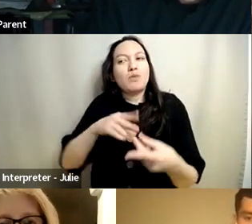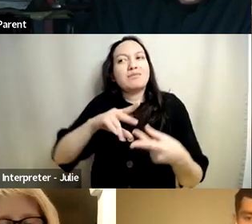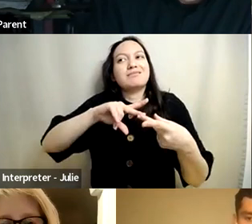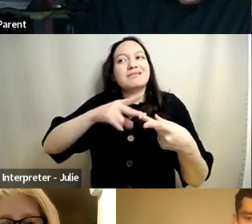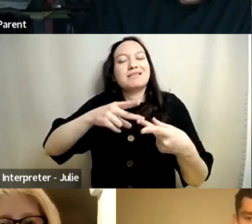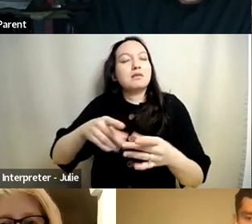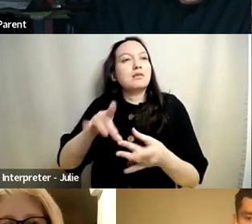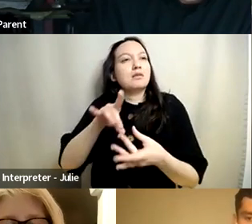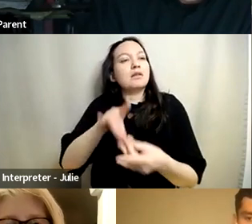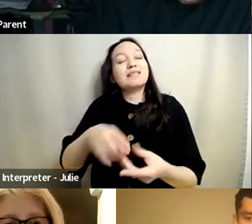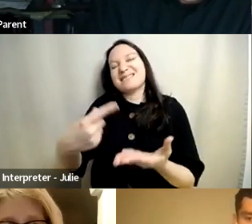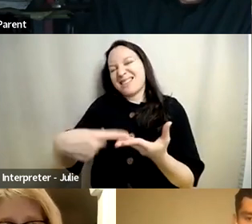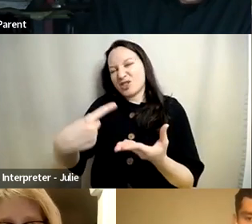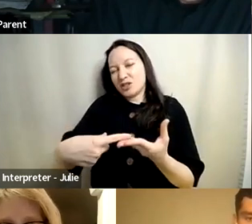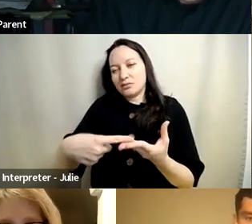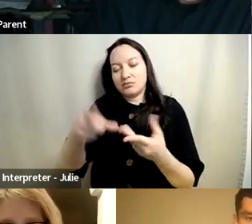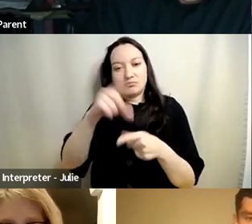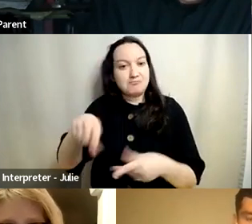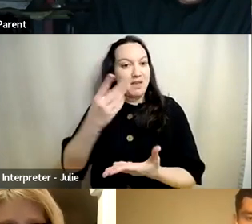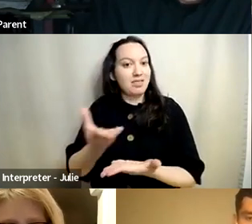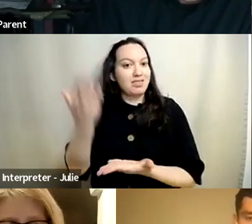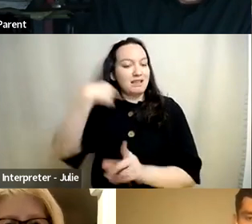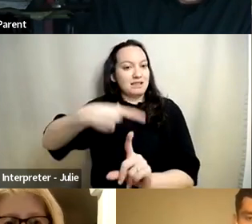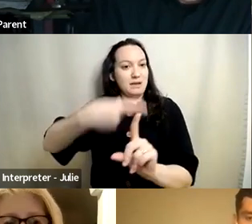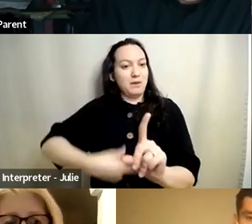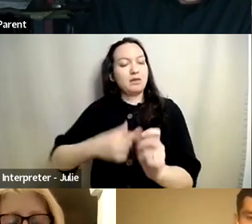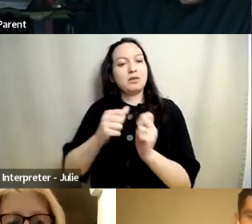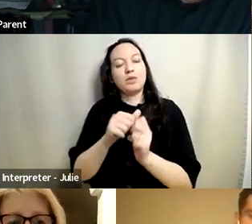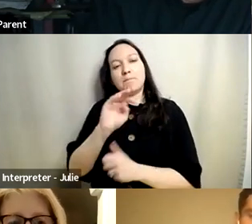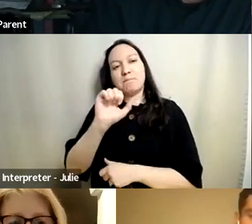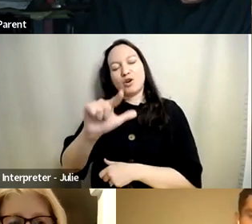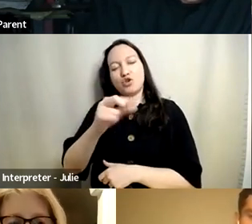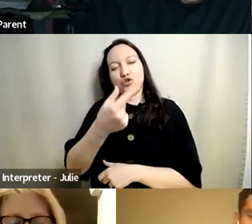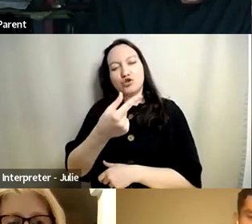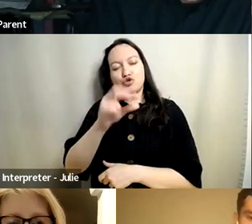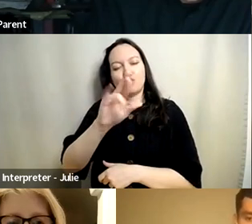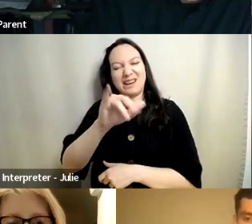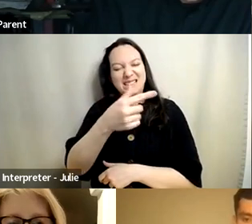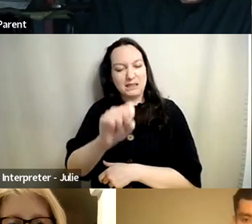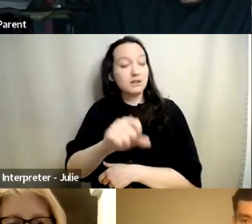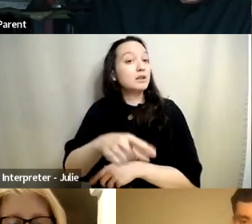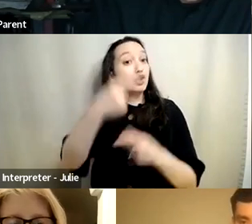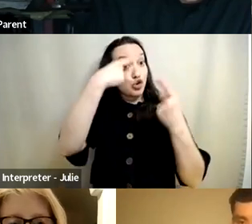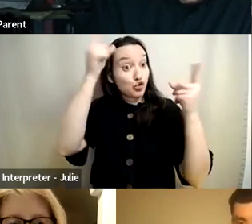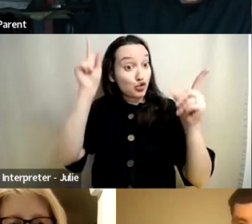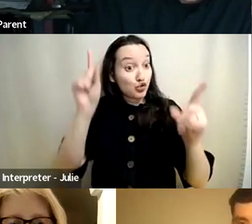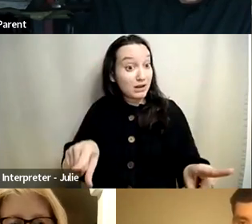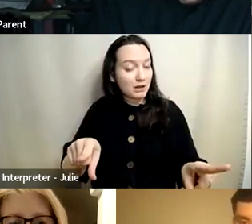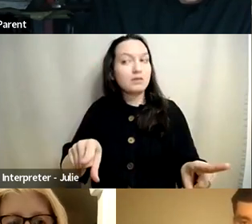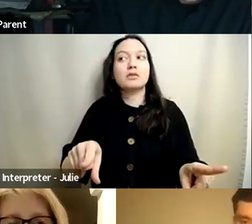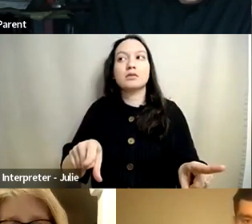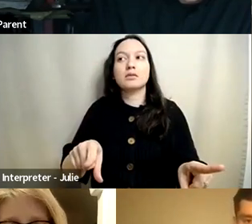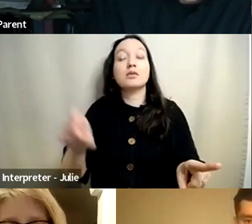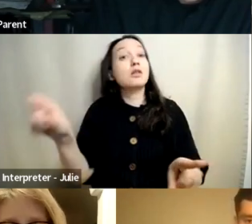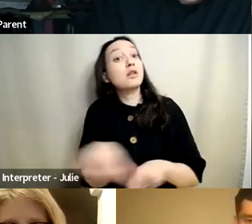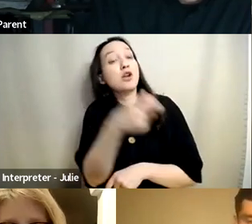the discussion that you had last month with Michael Ricks on an agreement with